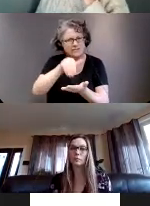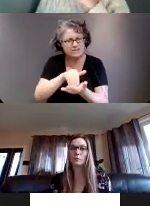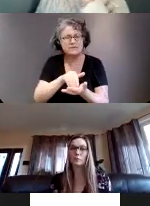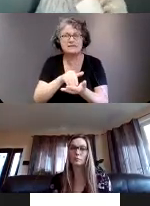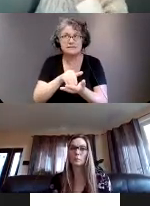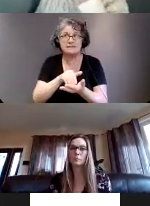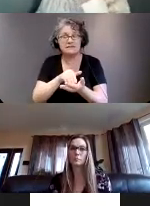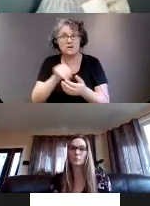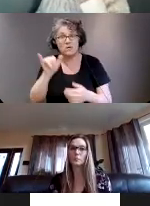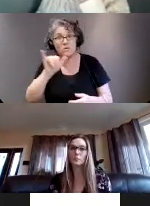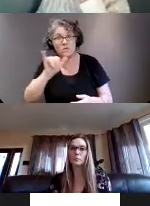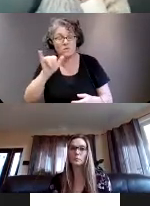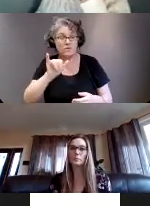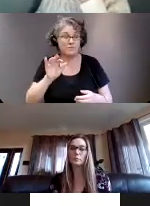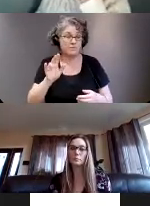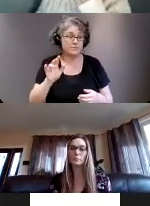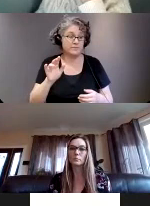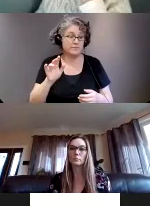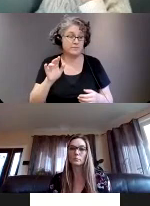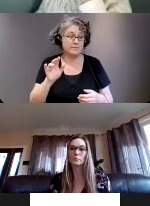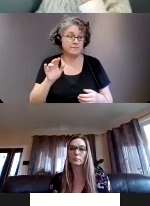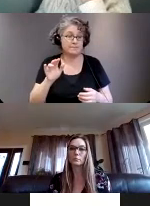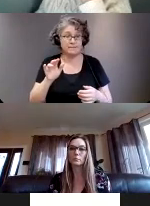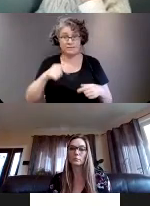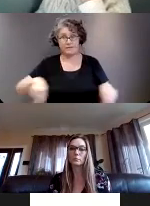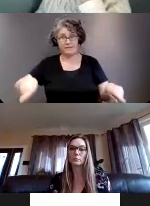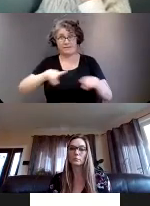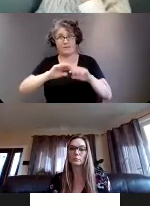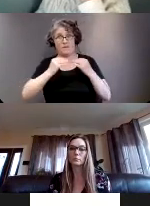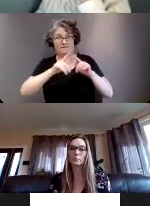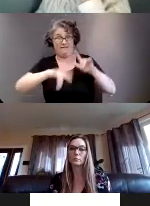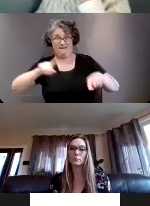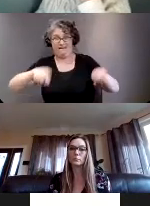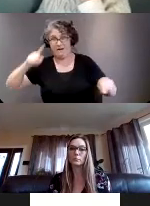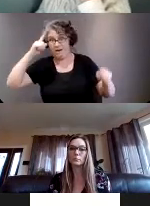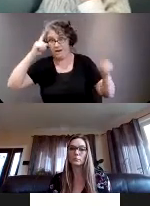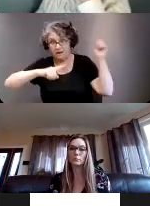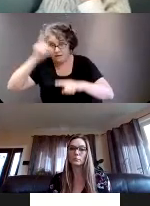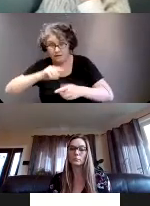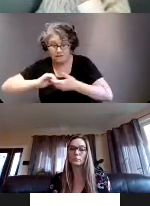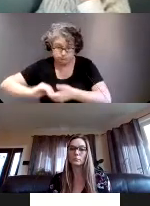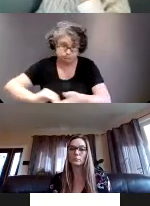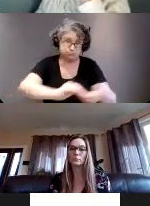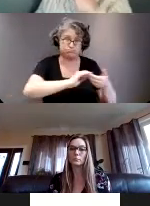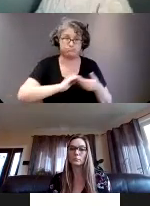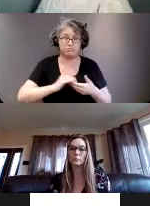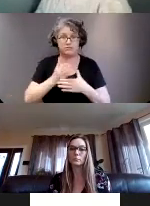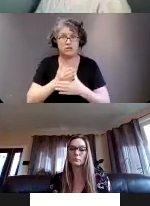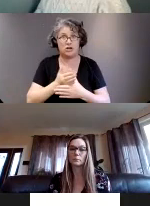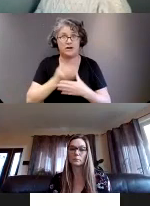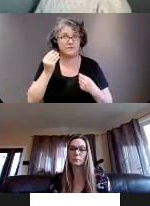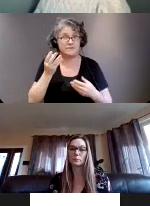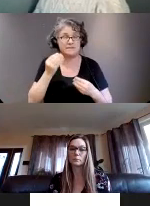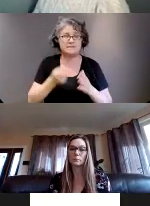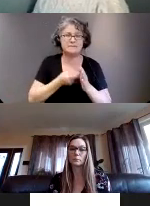around once we're collaborating and providing information, there has been, there is sometimes